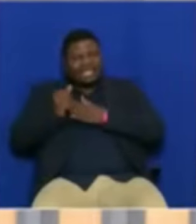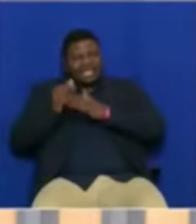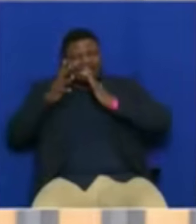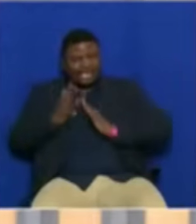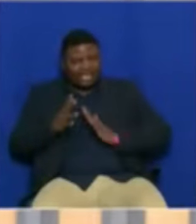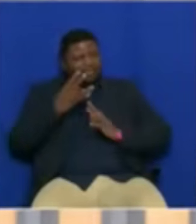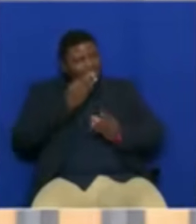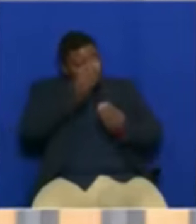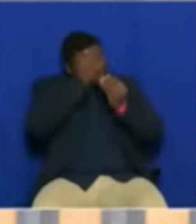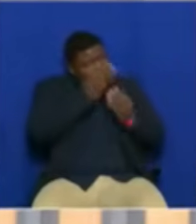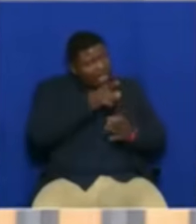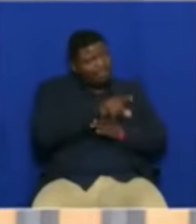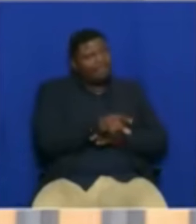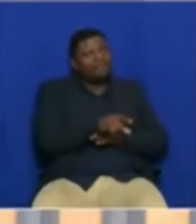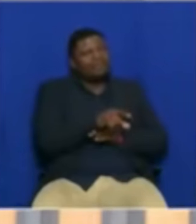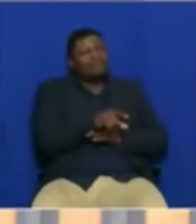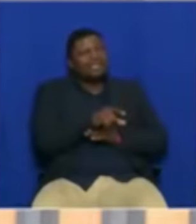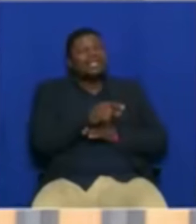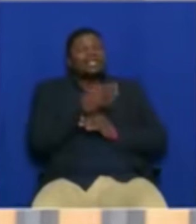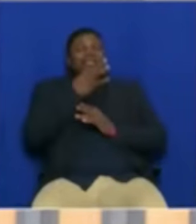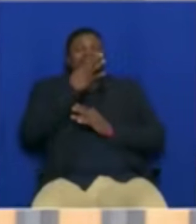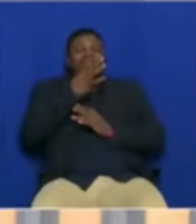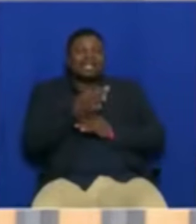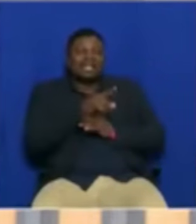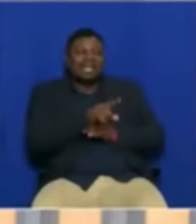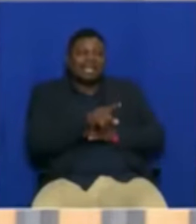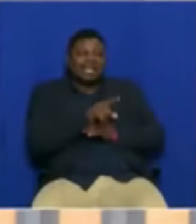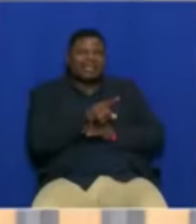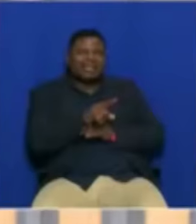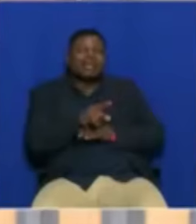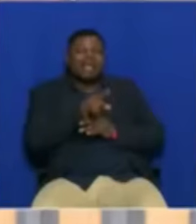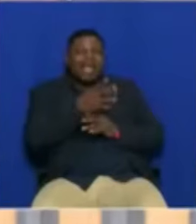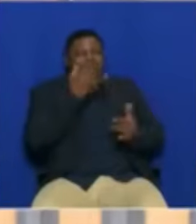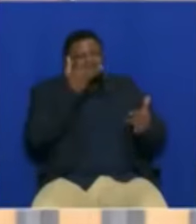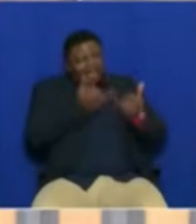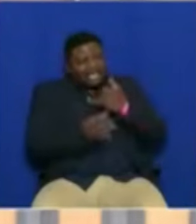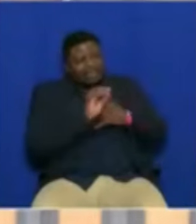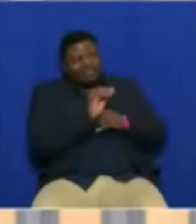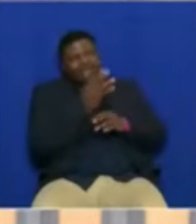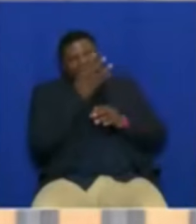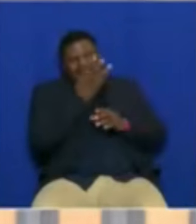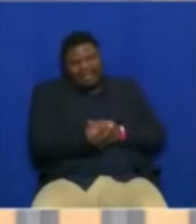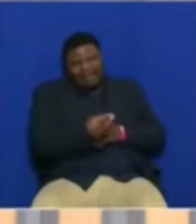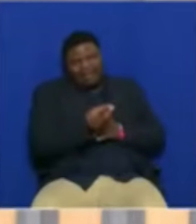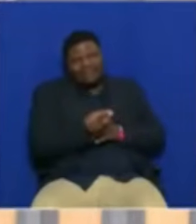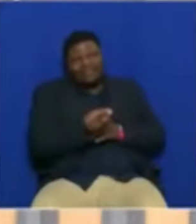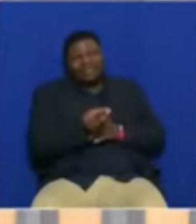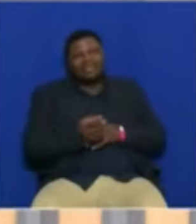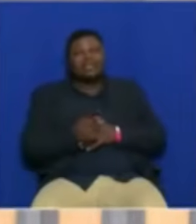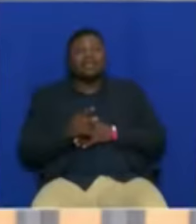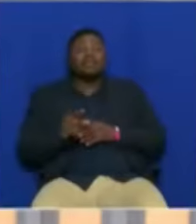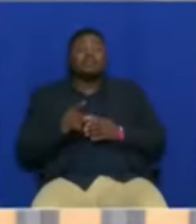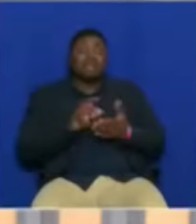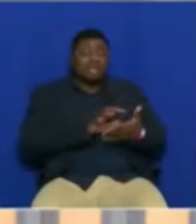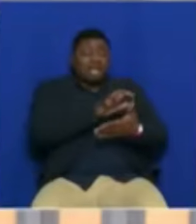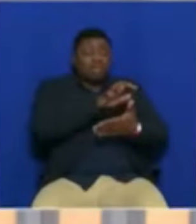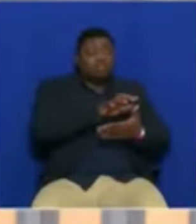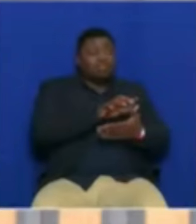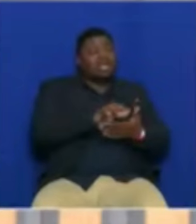sparse. Here's what was wrong. Yes. You have this A1, it's